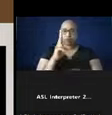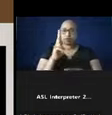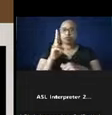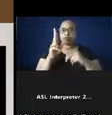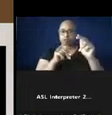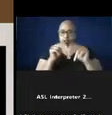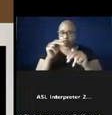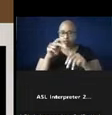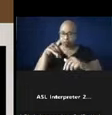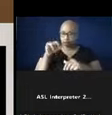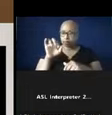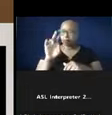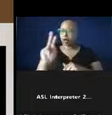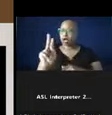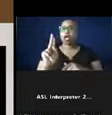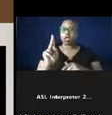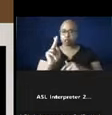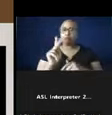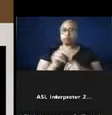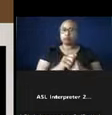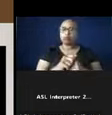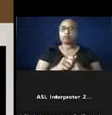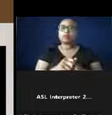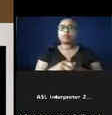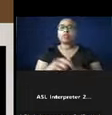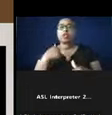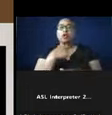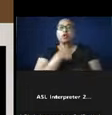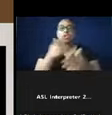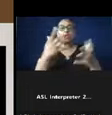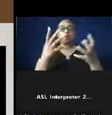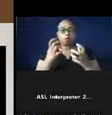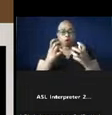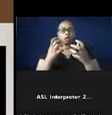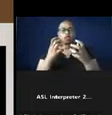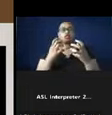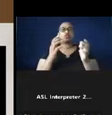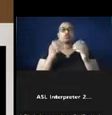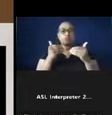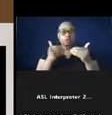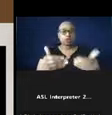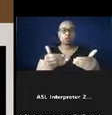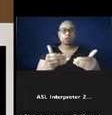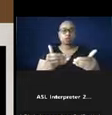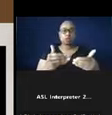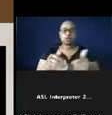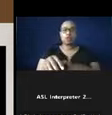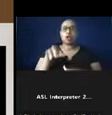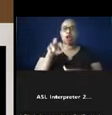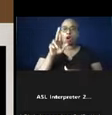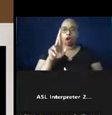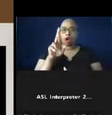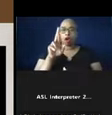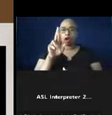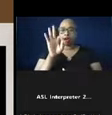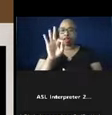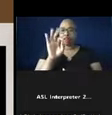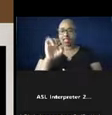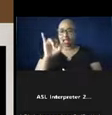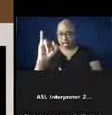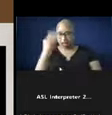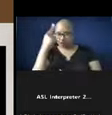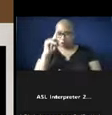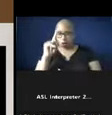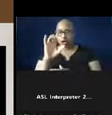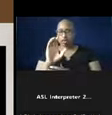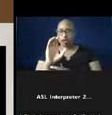parks, and we wanted to pursue an RFEI for Clara Bart National Historic Site. What's important about